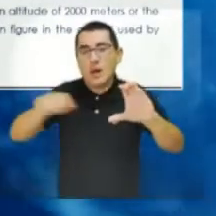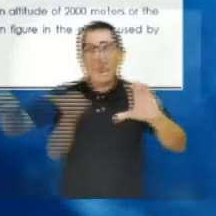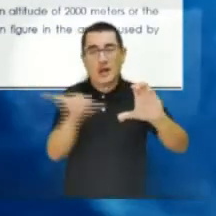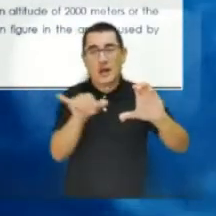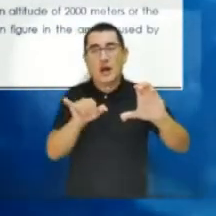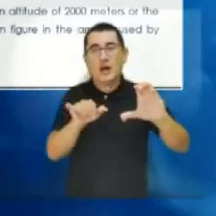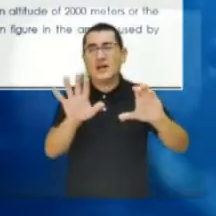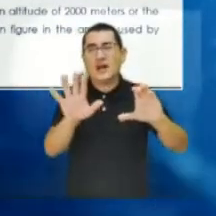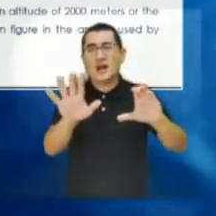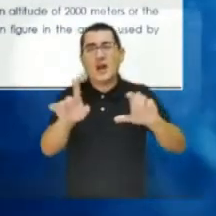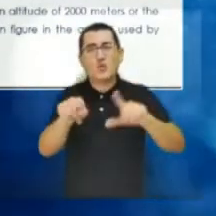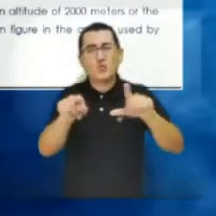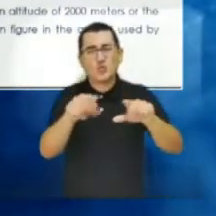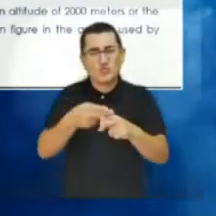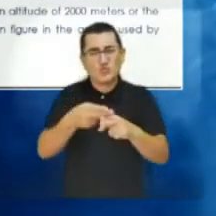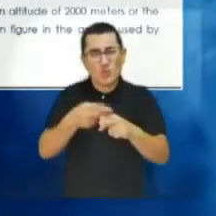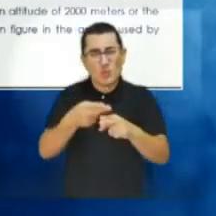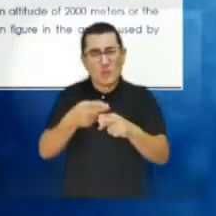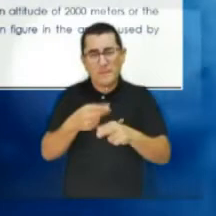of jammers,